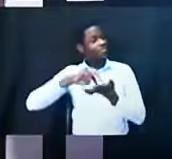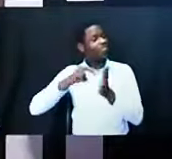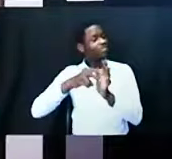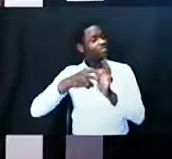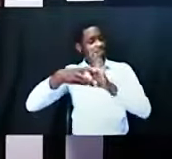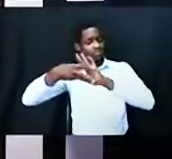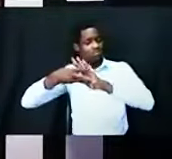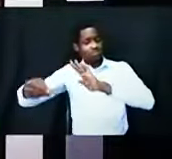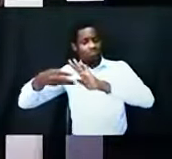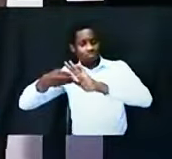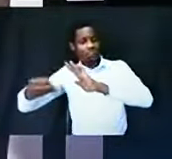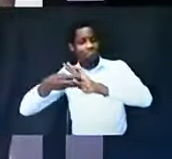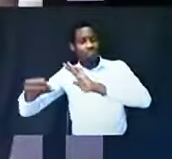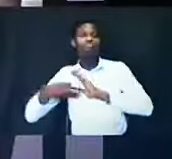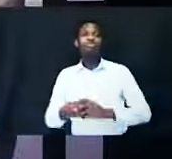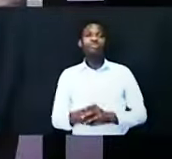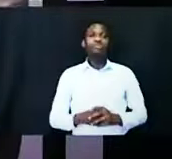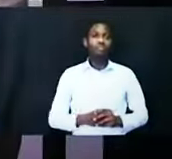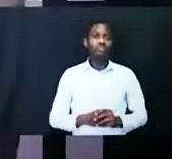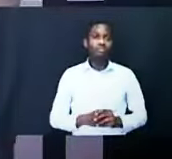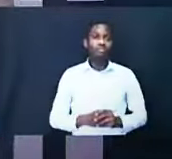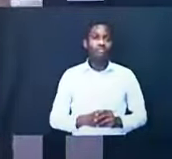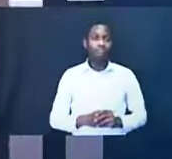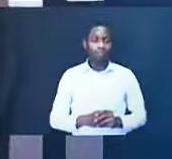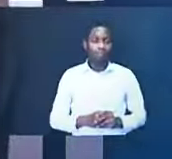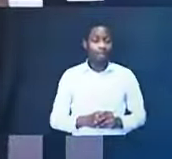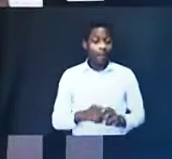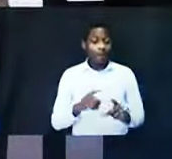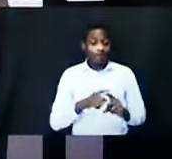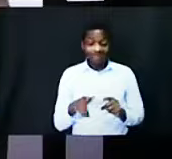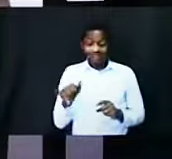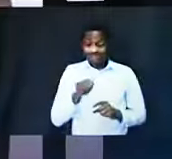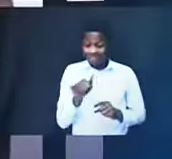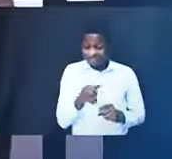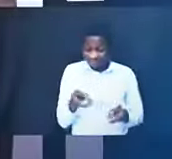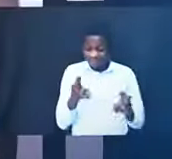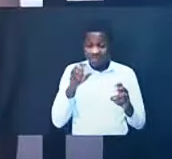But this standard is also for comparison.